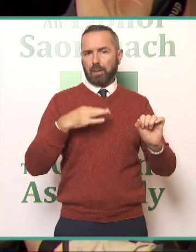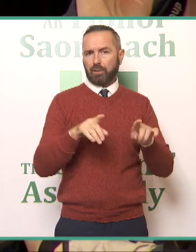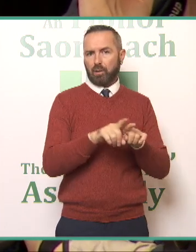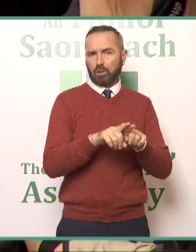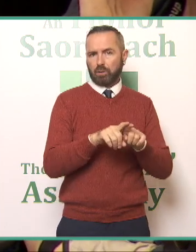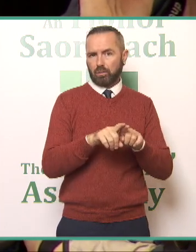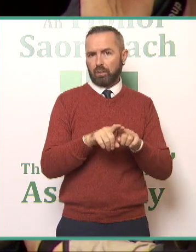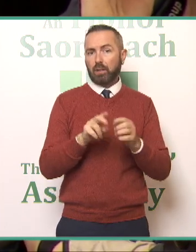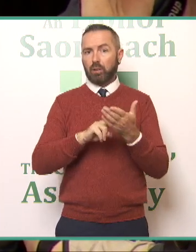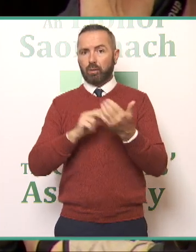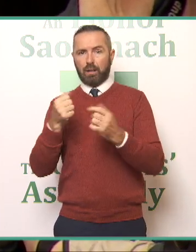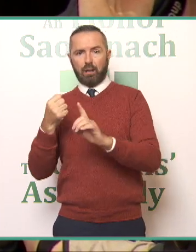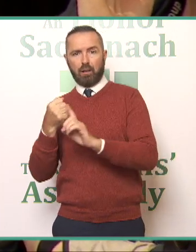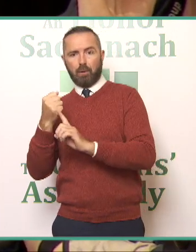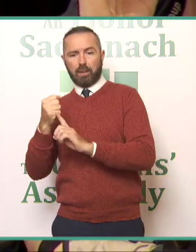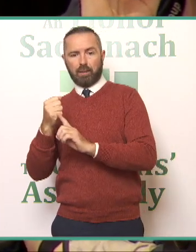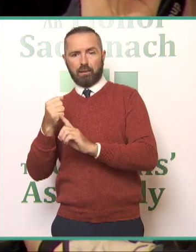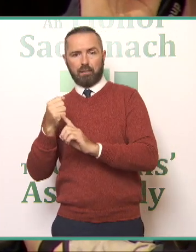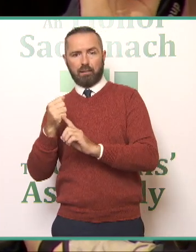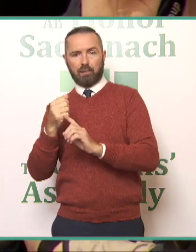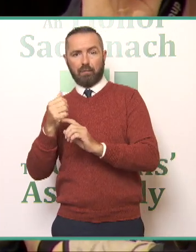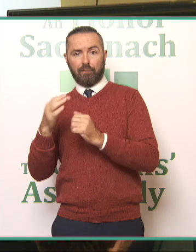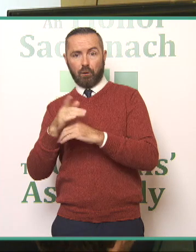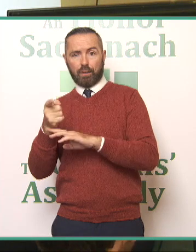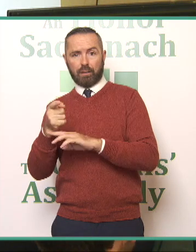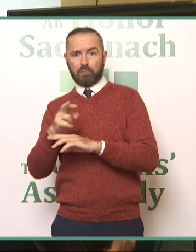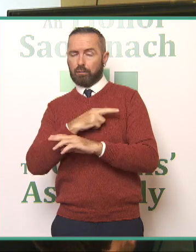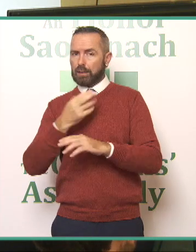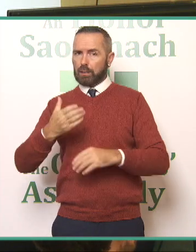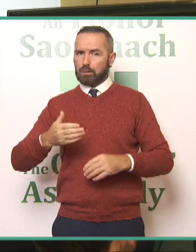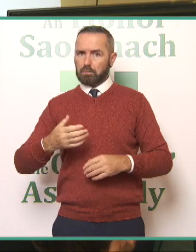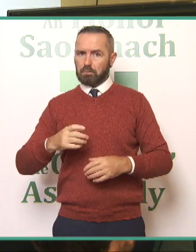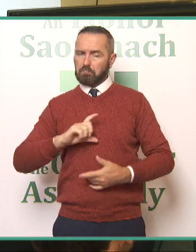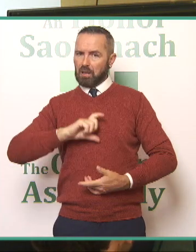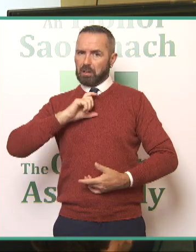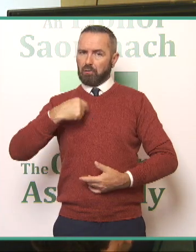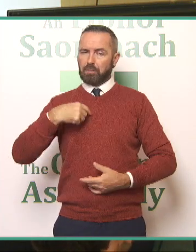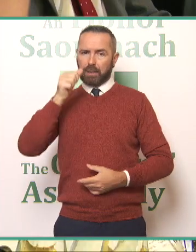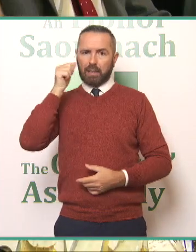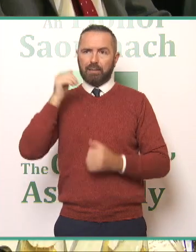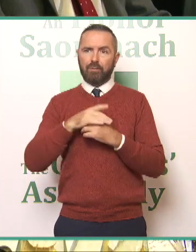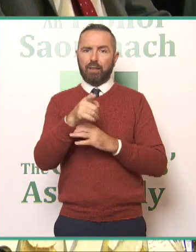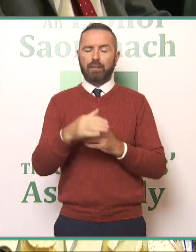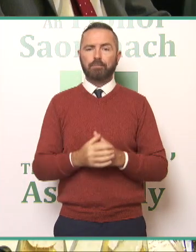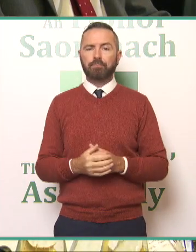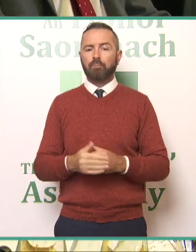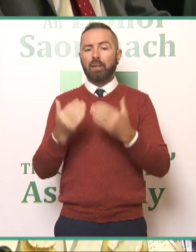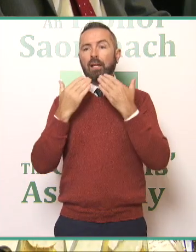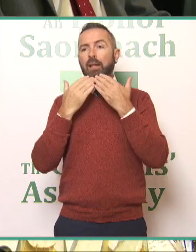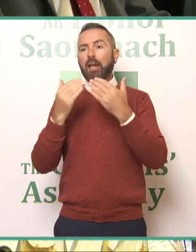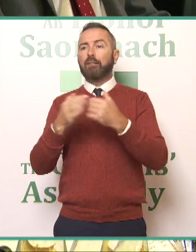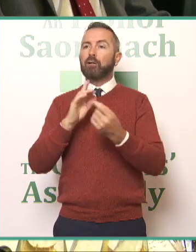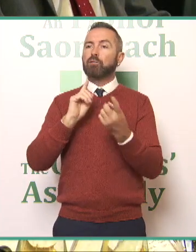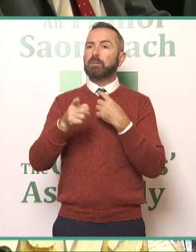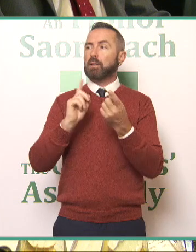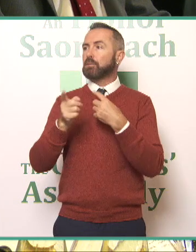get behind that. I was encouraged by that yesterday. Okay, thank you for those responses, and I'm going to come to Keith in a second, but just to